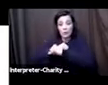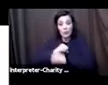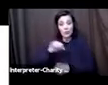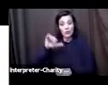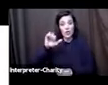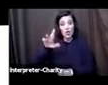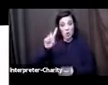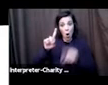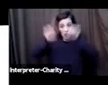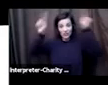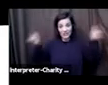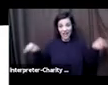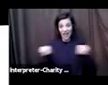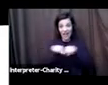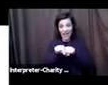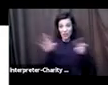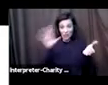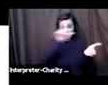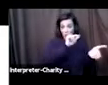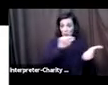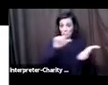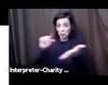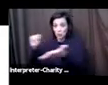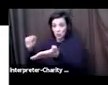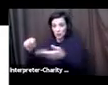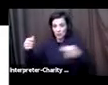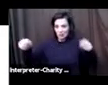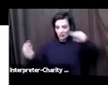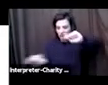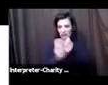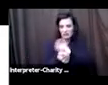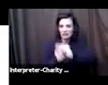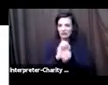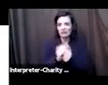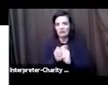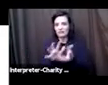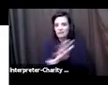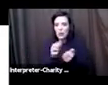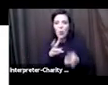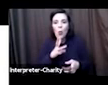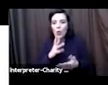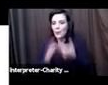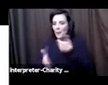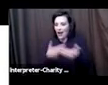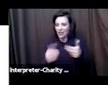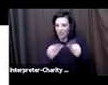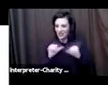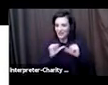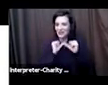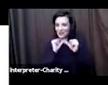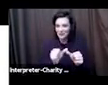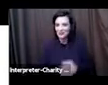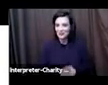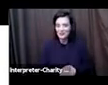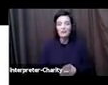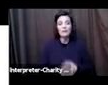that's a great alternative. So then it's durable and the child can bring it with them. We can also print out pages